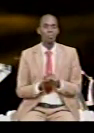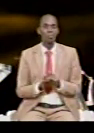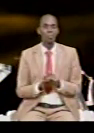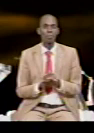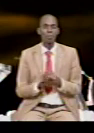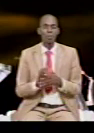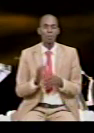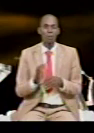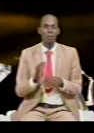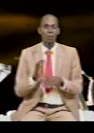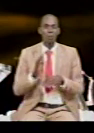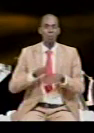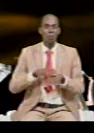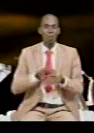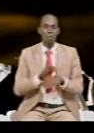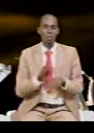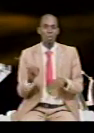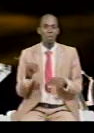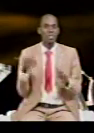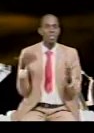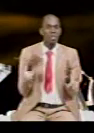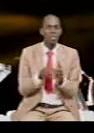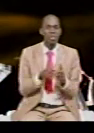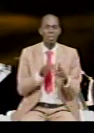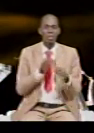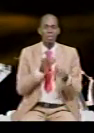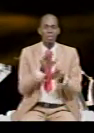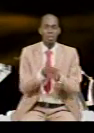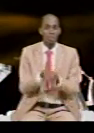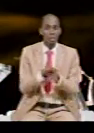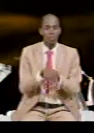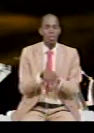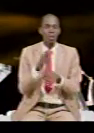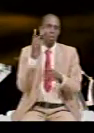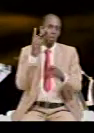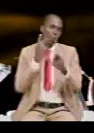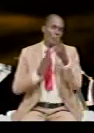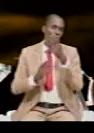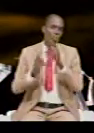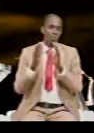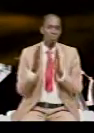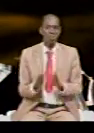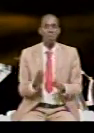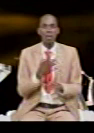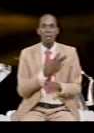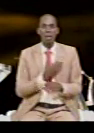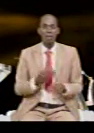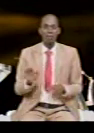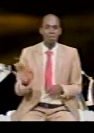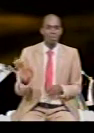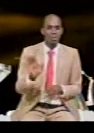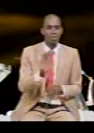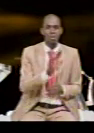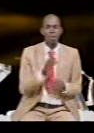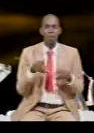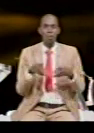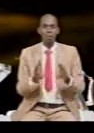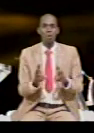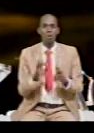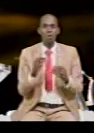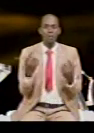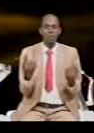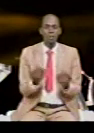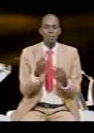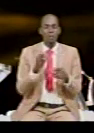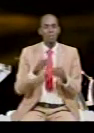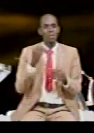warning against deceptive prophets and their versions of sin in the last